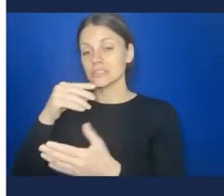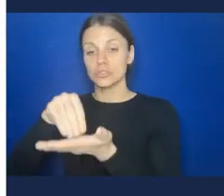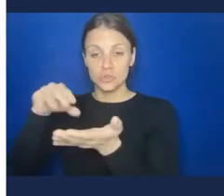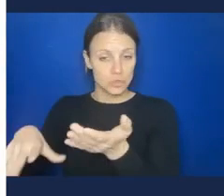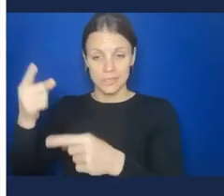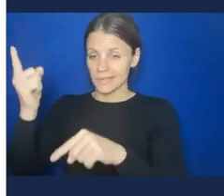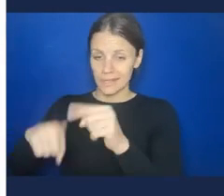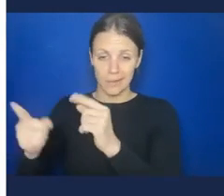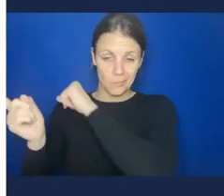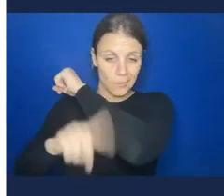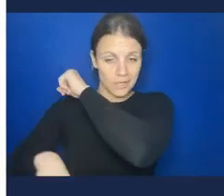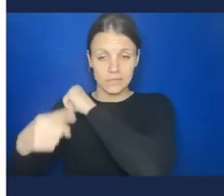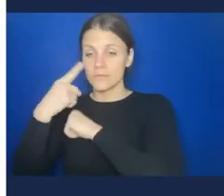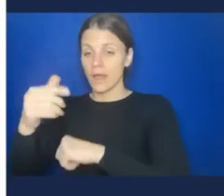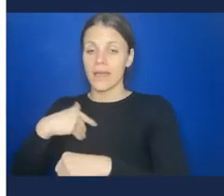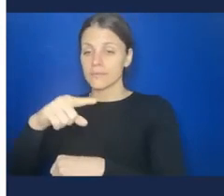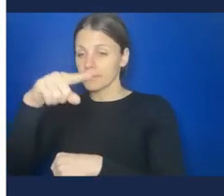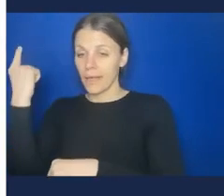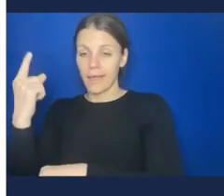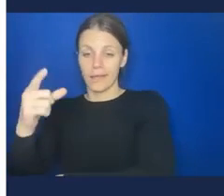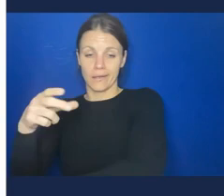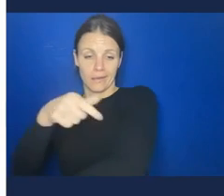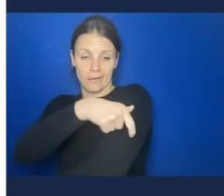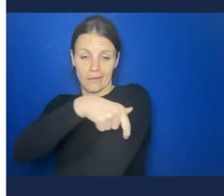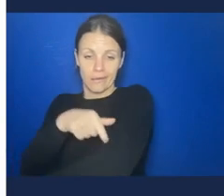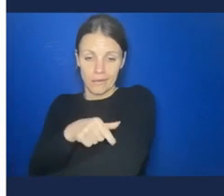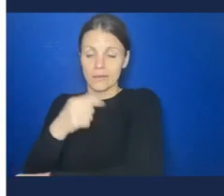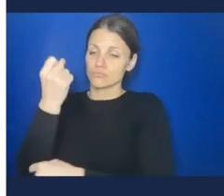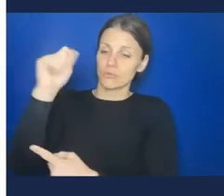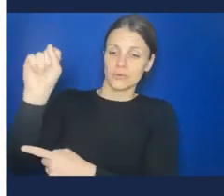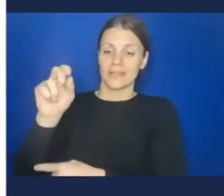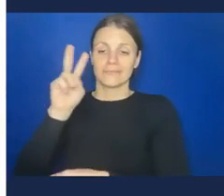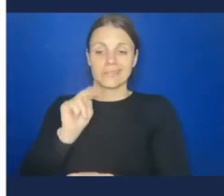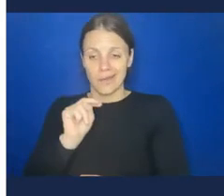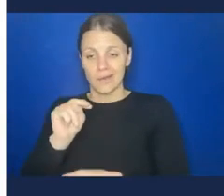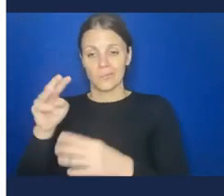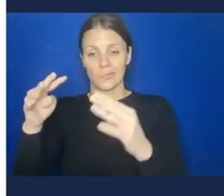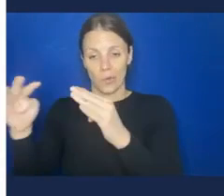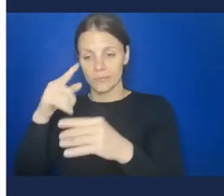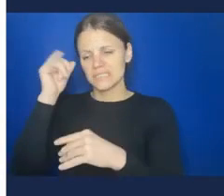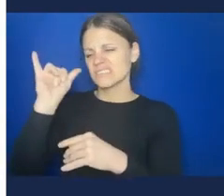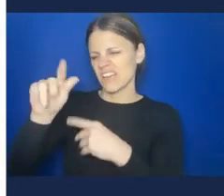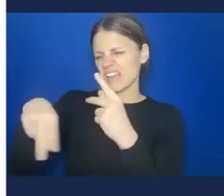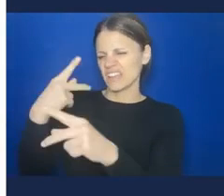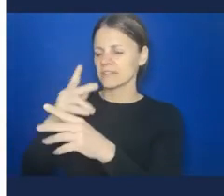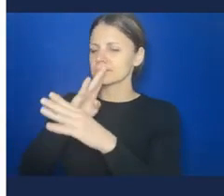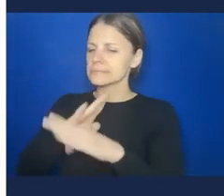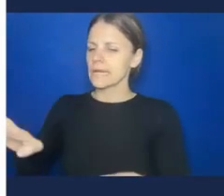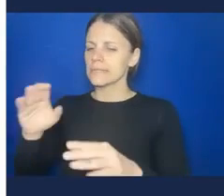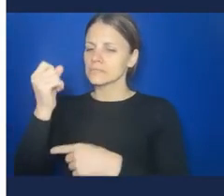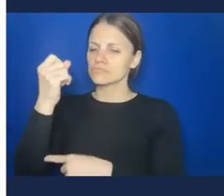black armbands in protest of the Vietnam War because this type of silent protest was not disruptive to the school